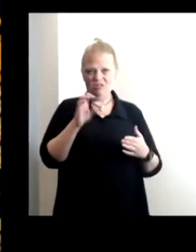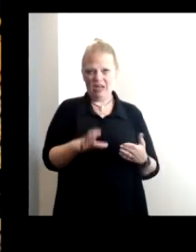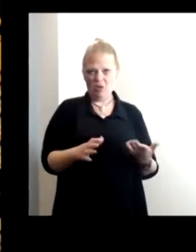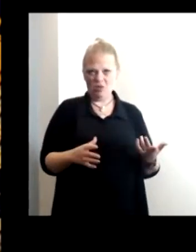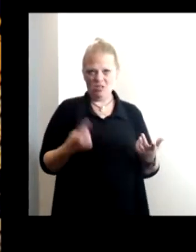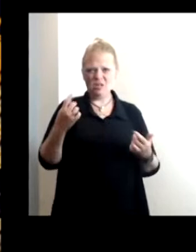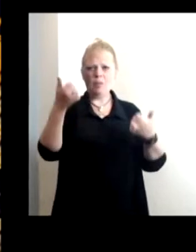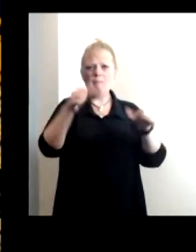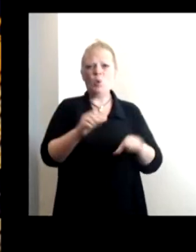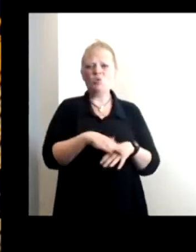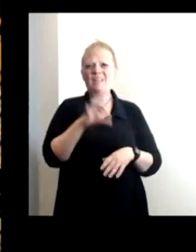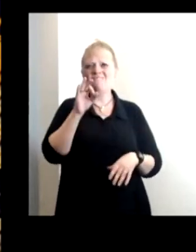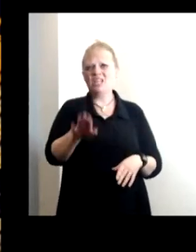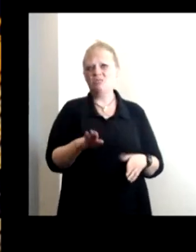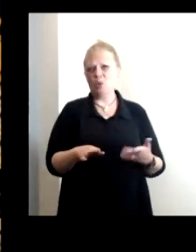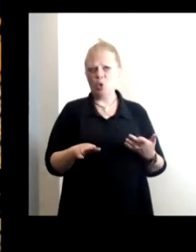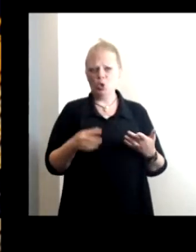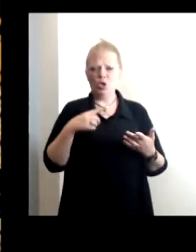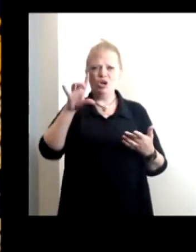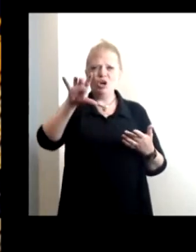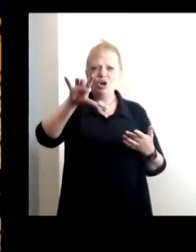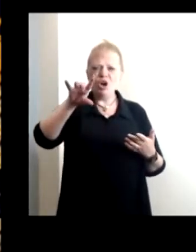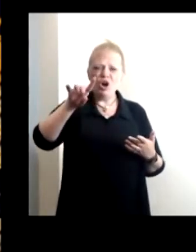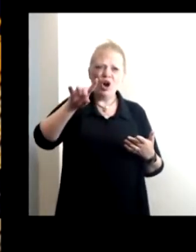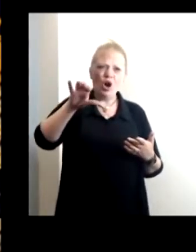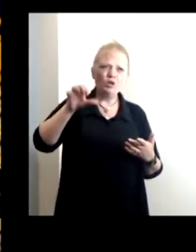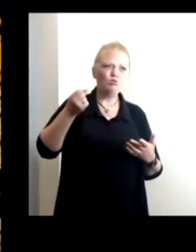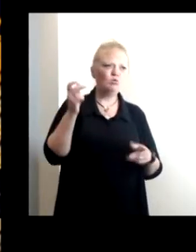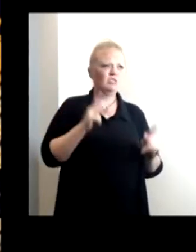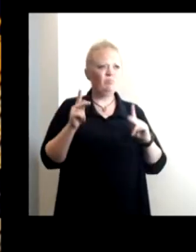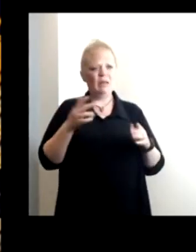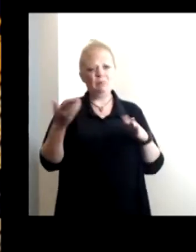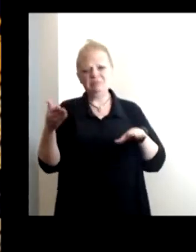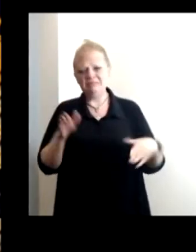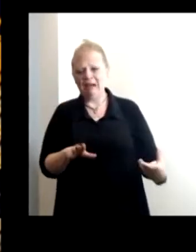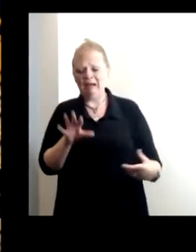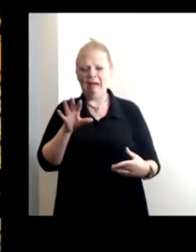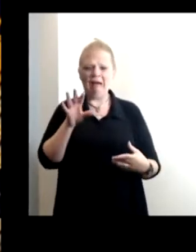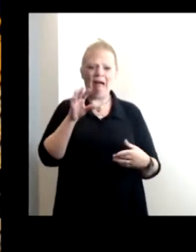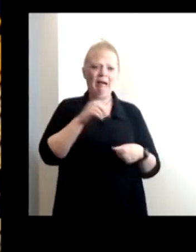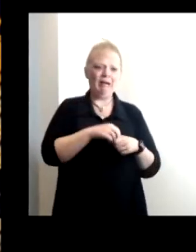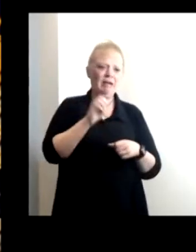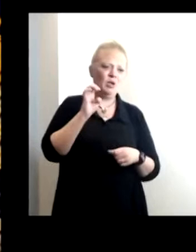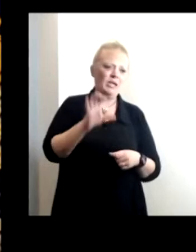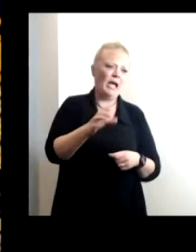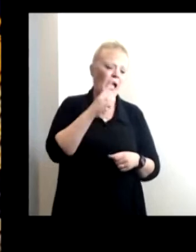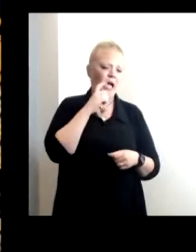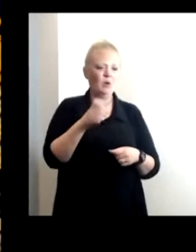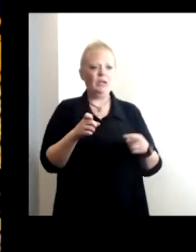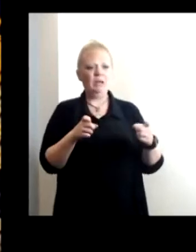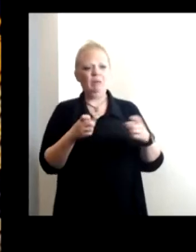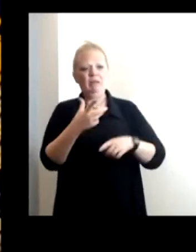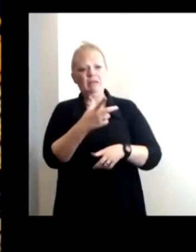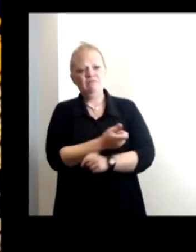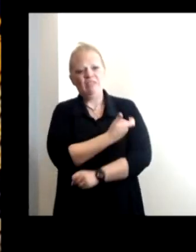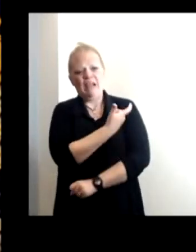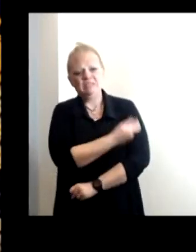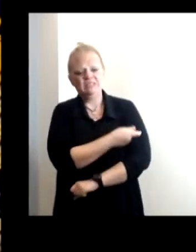someone post on Facebook that there's hundreds of people who've died in Erie County who've gotten the vaccine. The answer is there's zero.